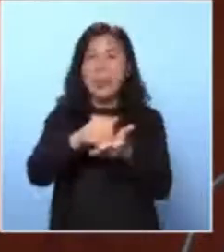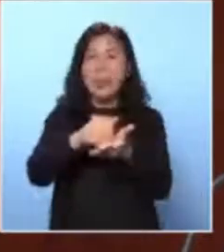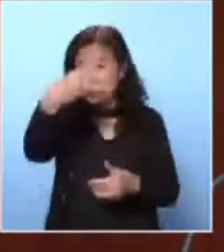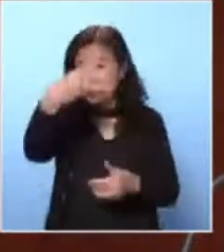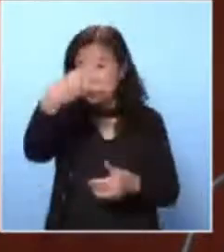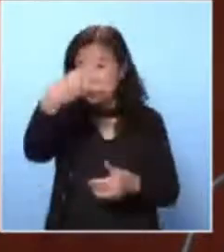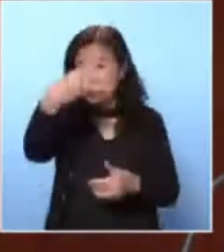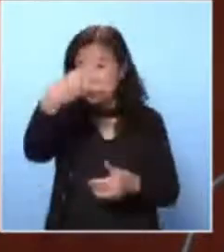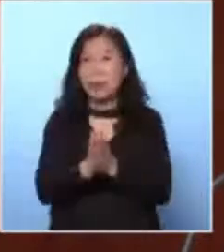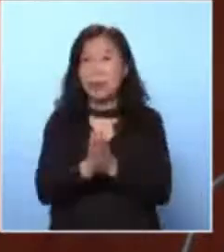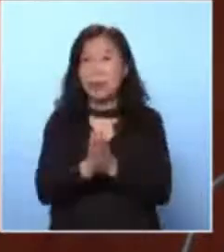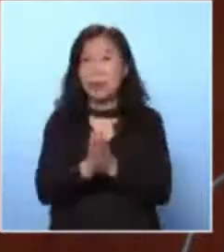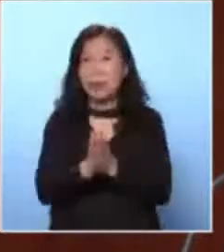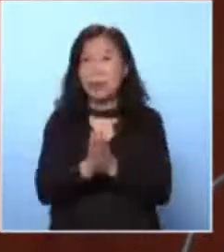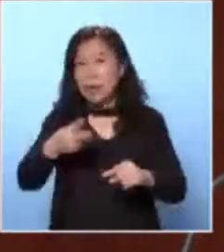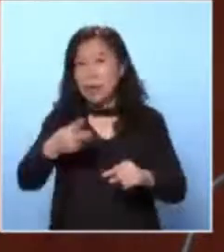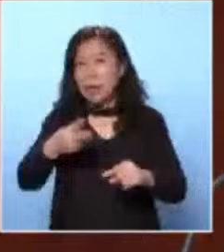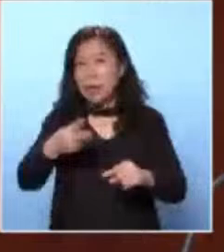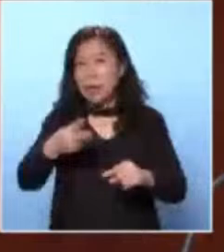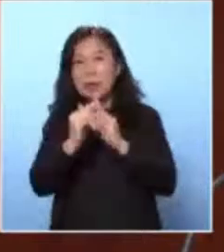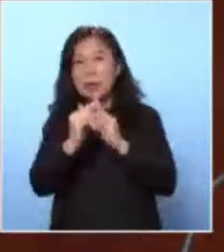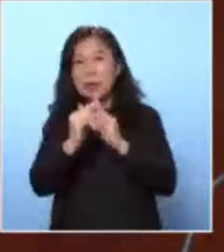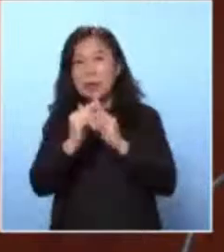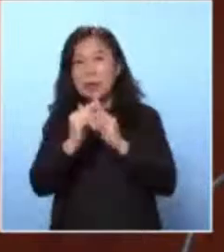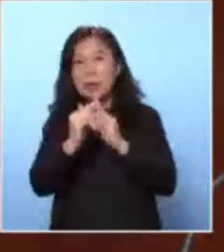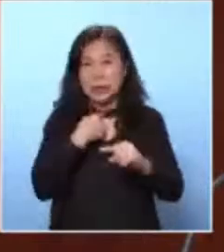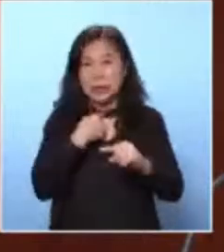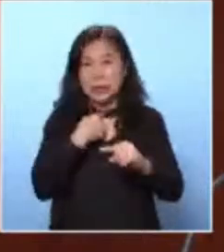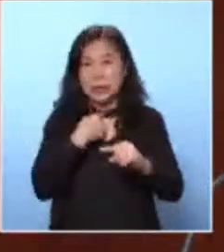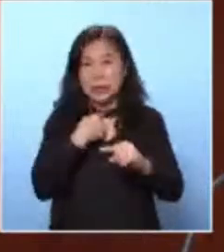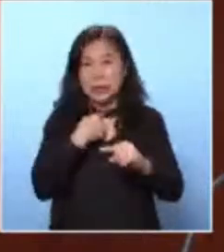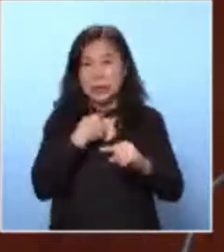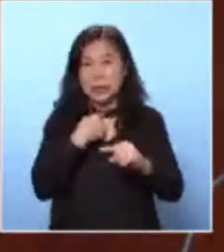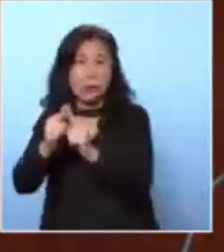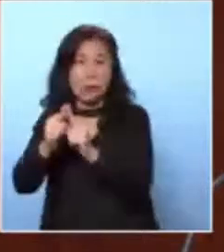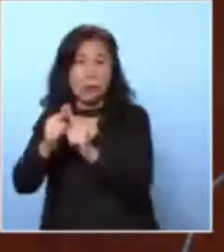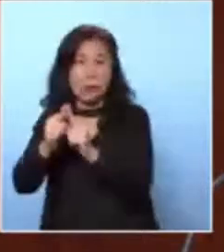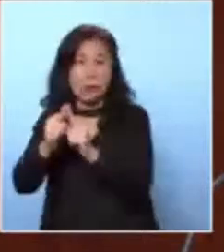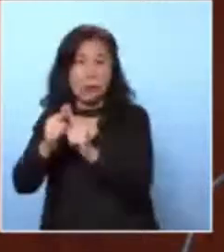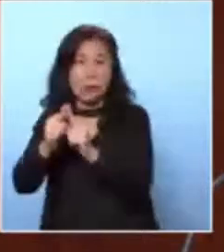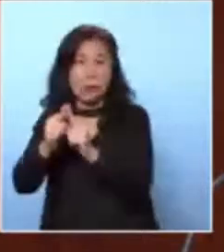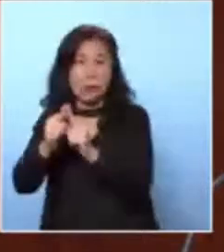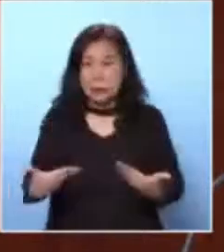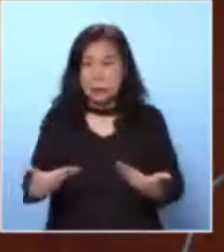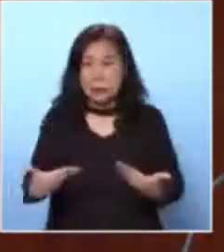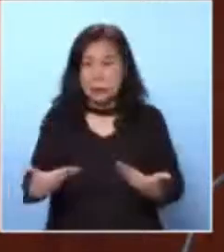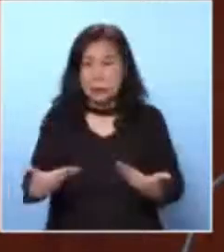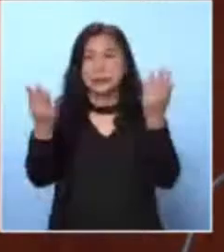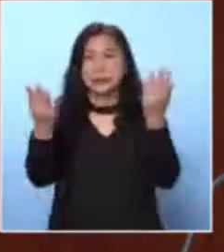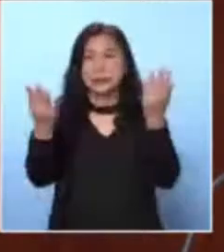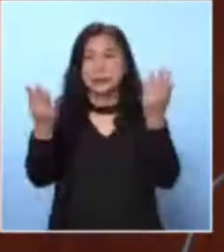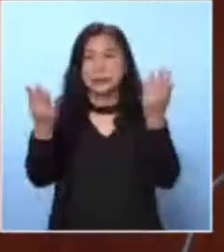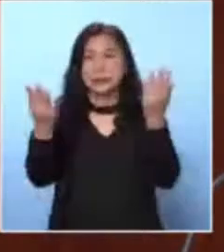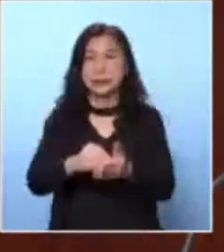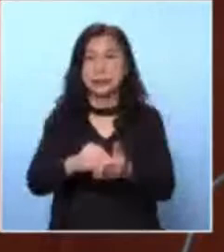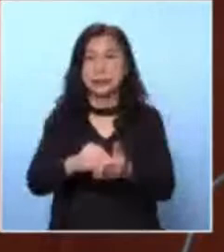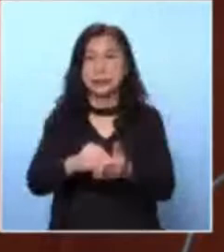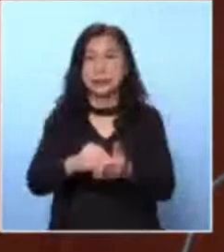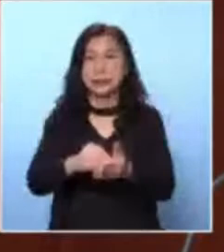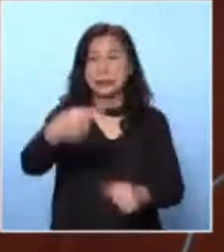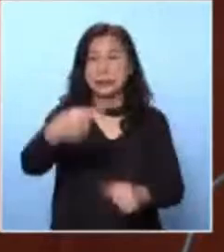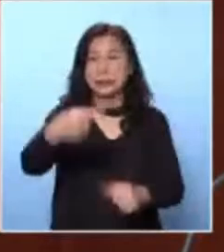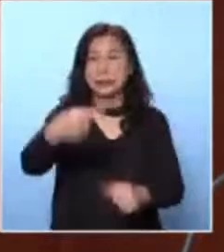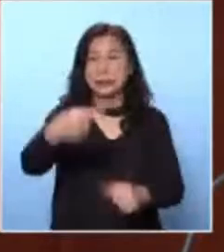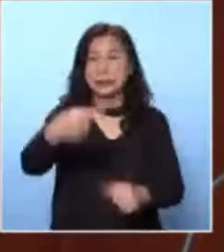having considered the overall situation, the government has decided to, with immediate effect from today, make the following adjustments